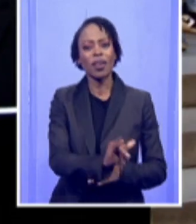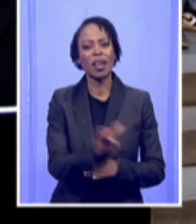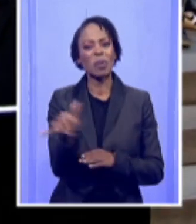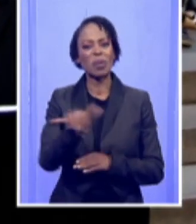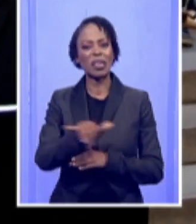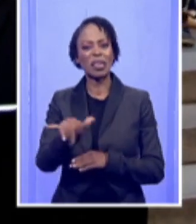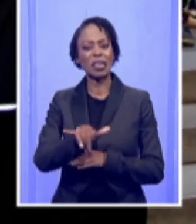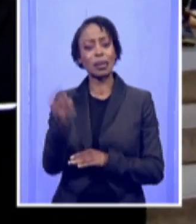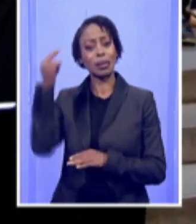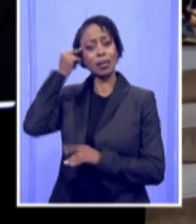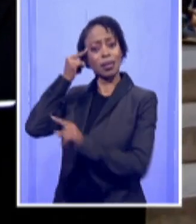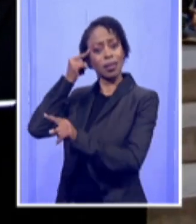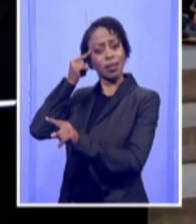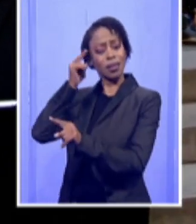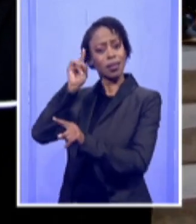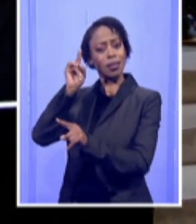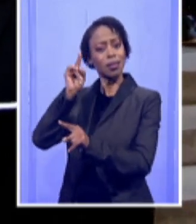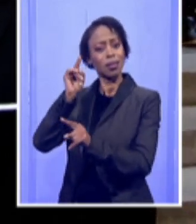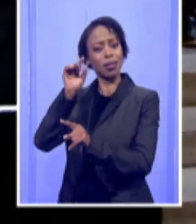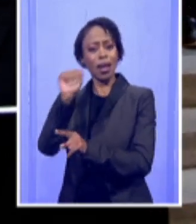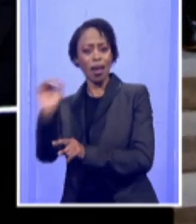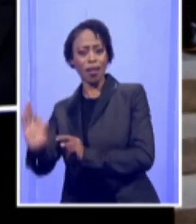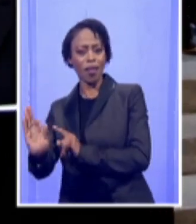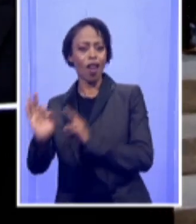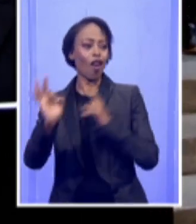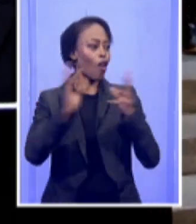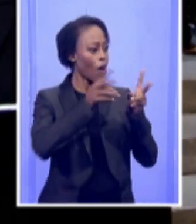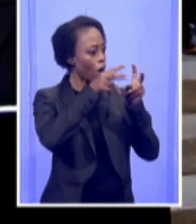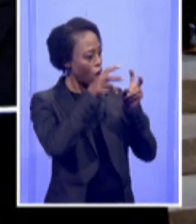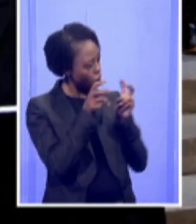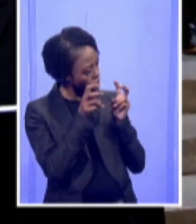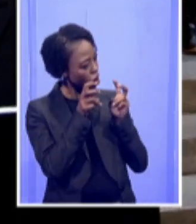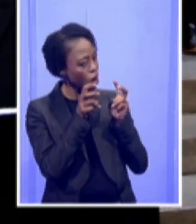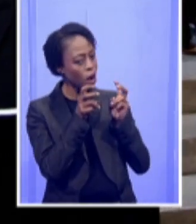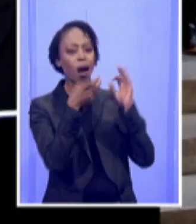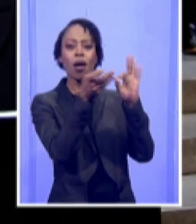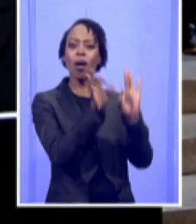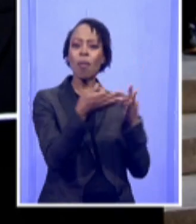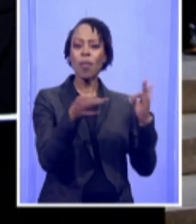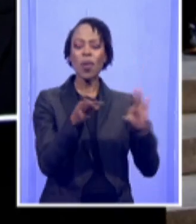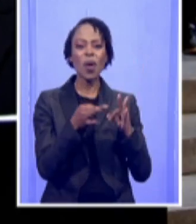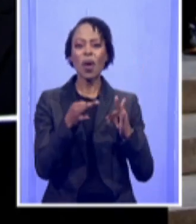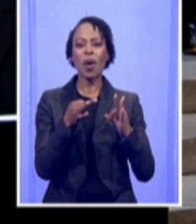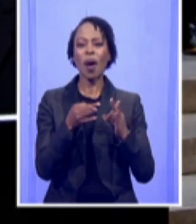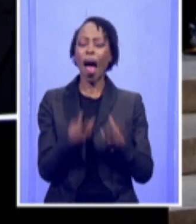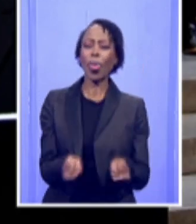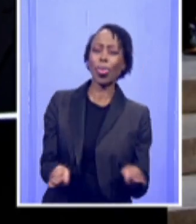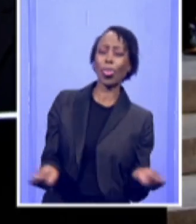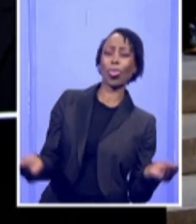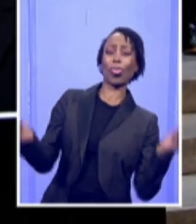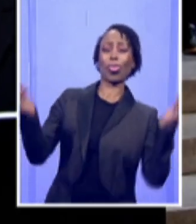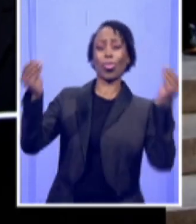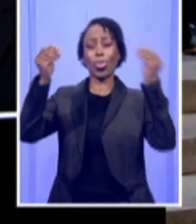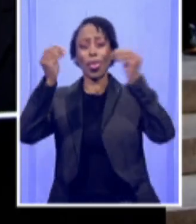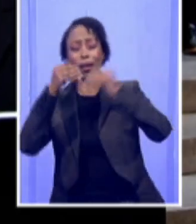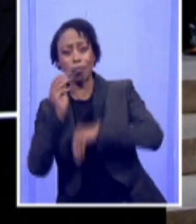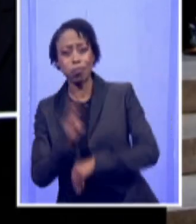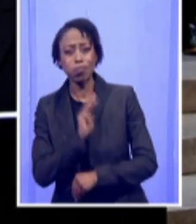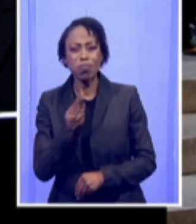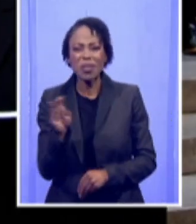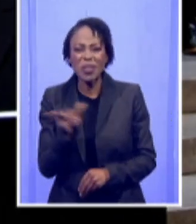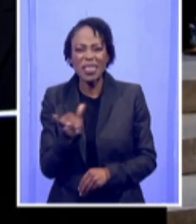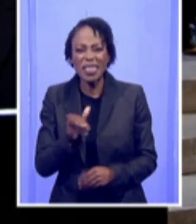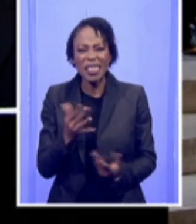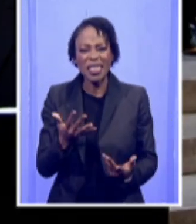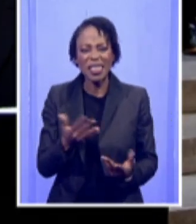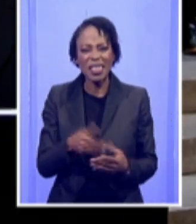think you didn't take, AfriForum rather, took these chants and these songs out of context historically and took it a bit more